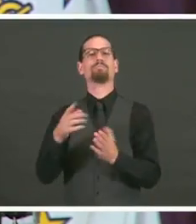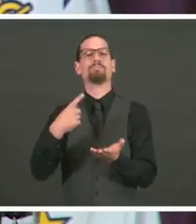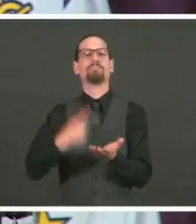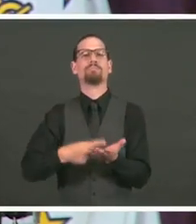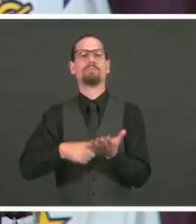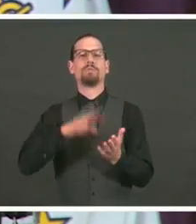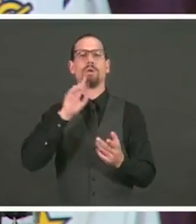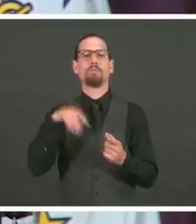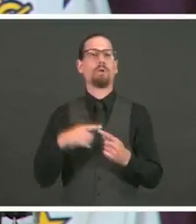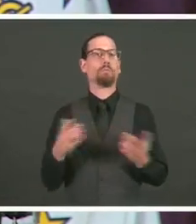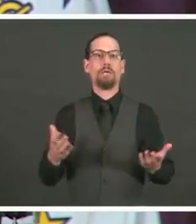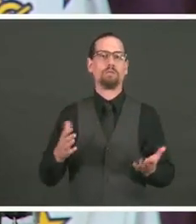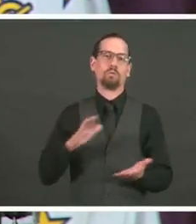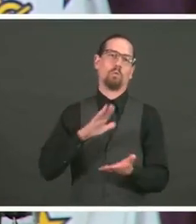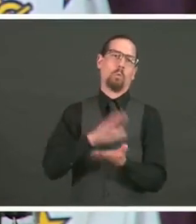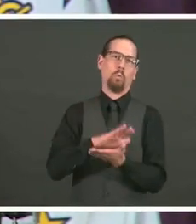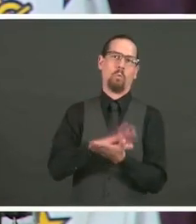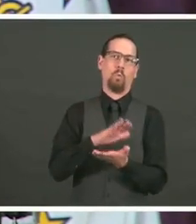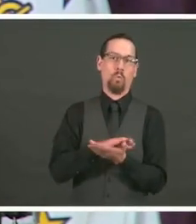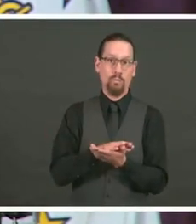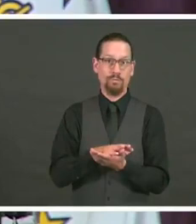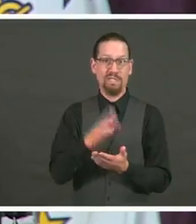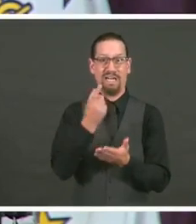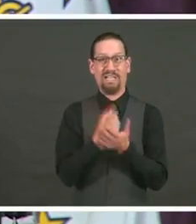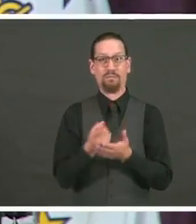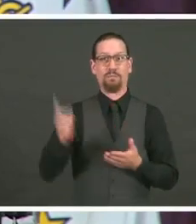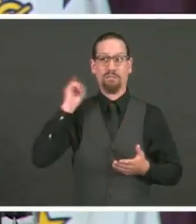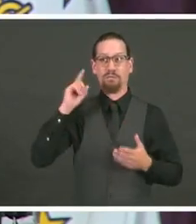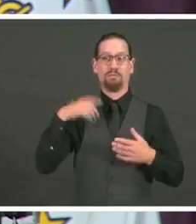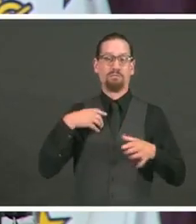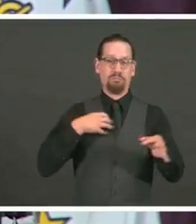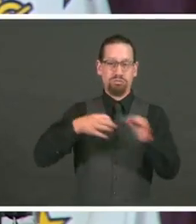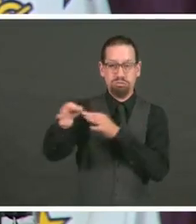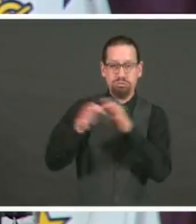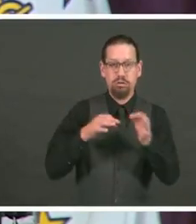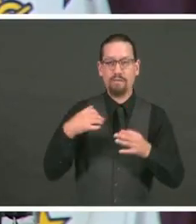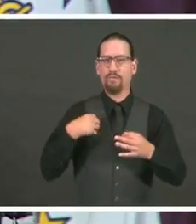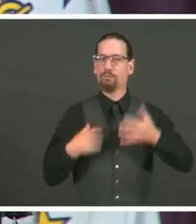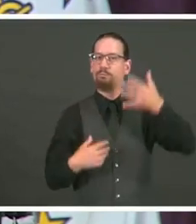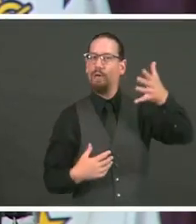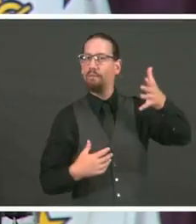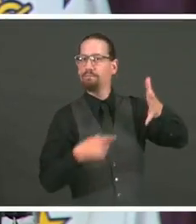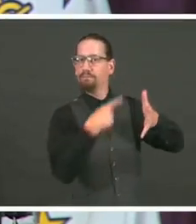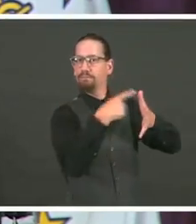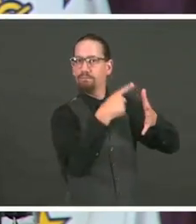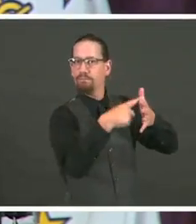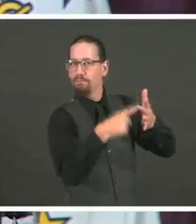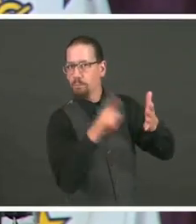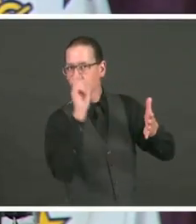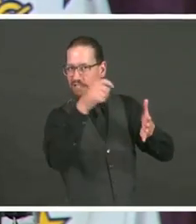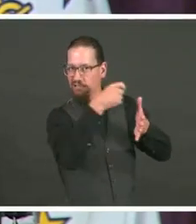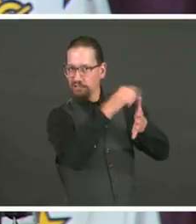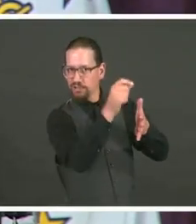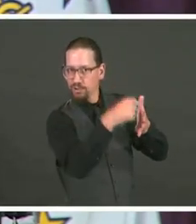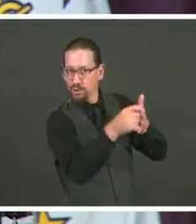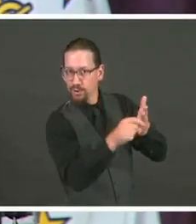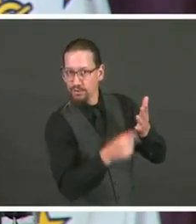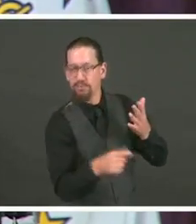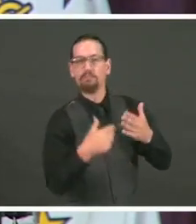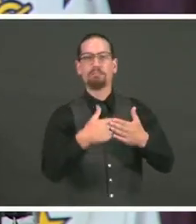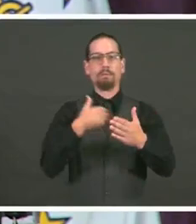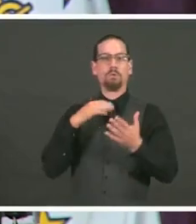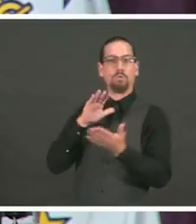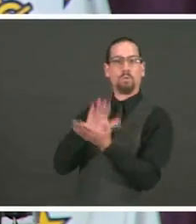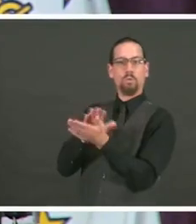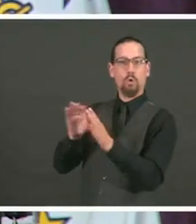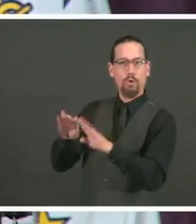Last week, I outlined the different metrics and benchmarks that we're tracking as we think about whether it's safe